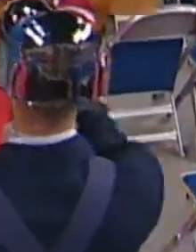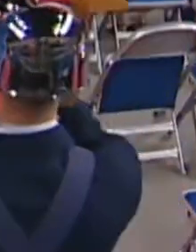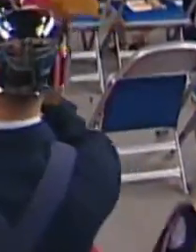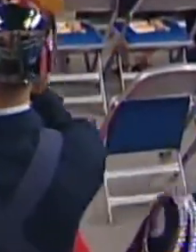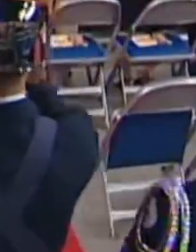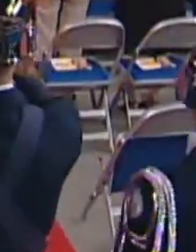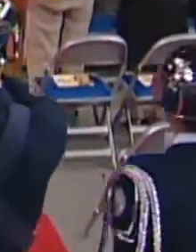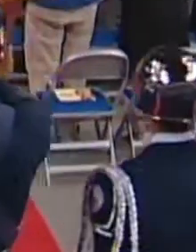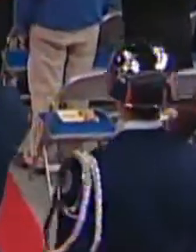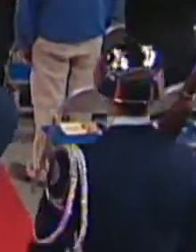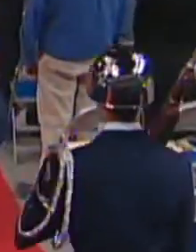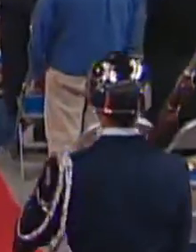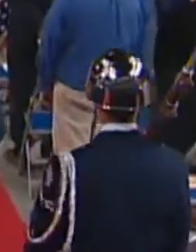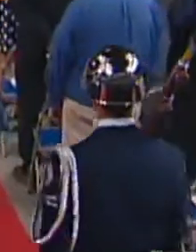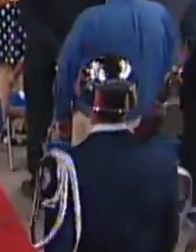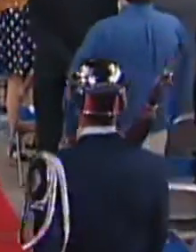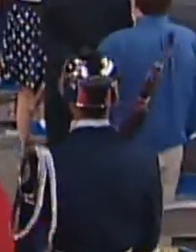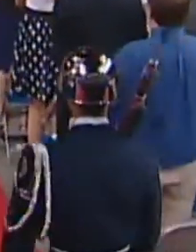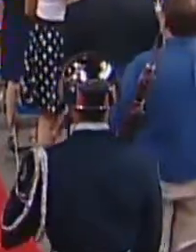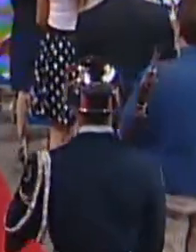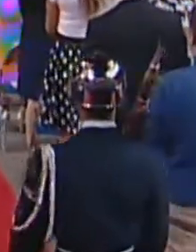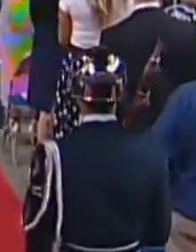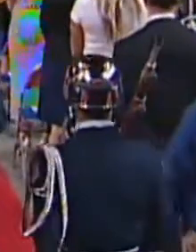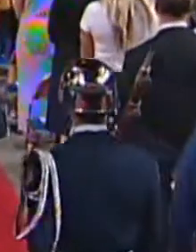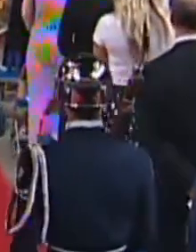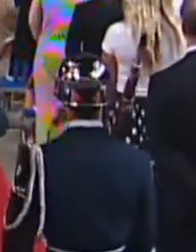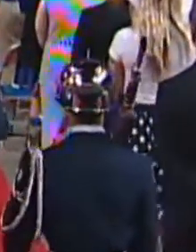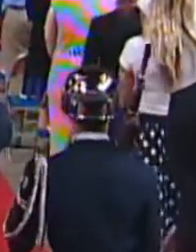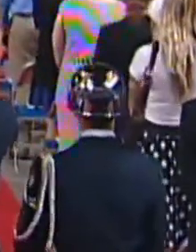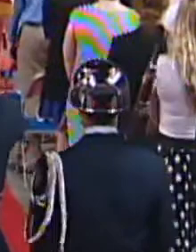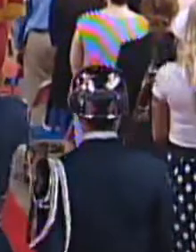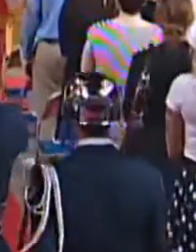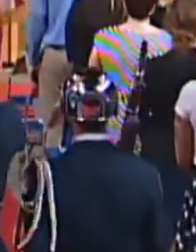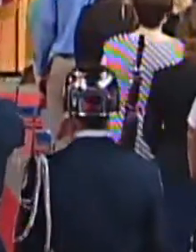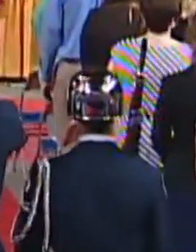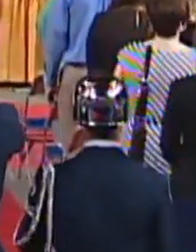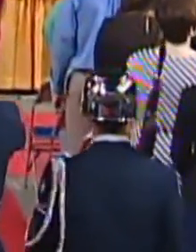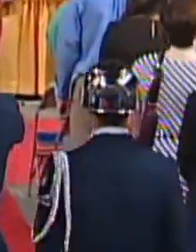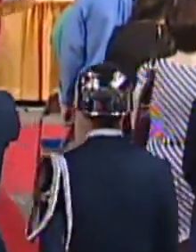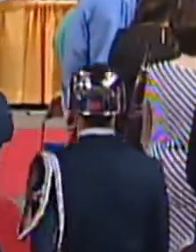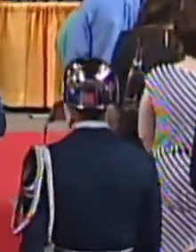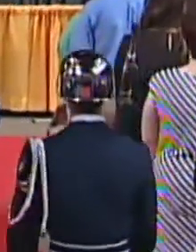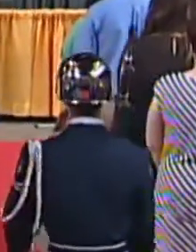Olson. Please remain standing and hold applause until the color guard has left the area.